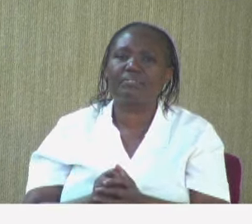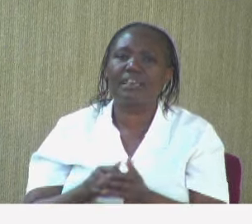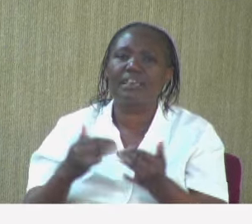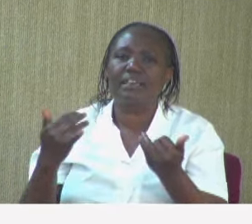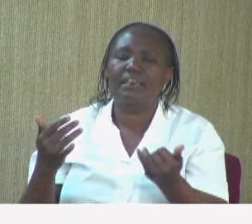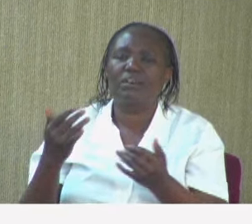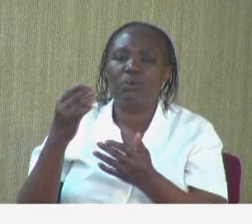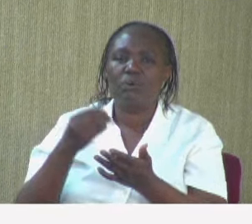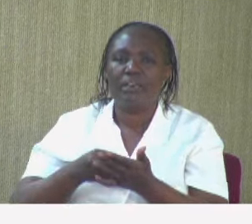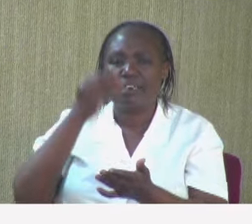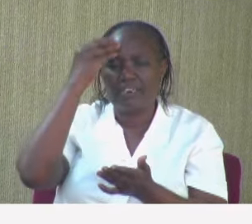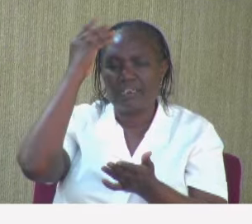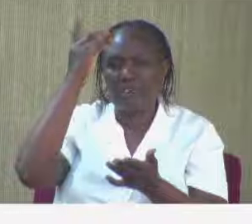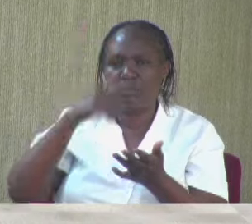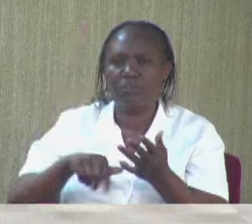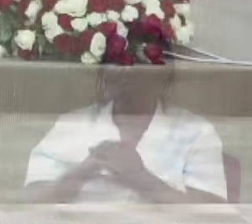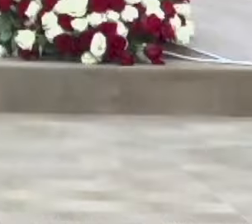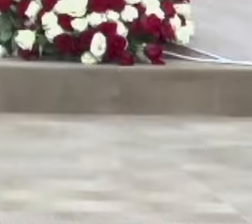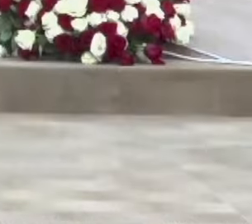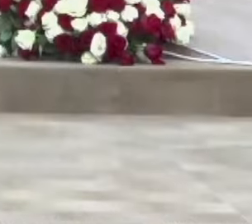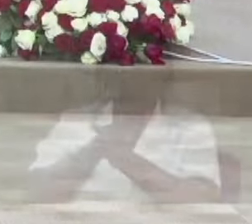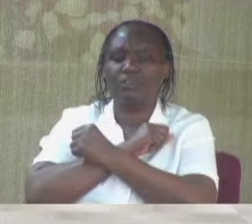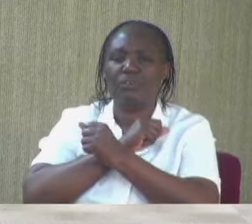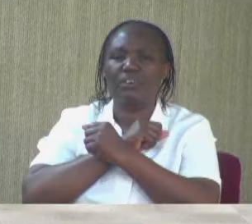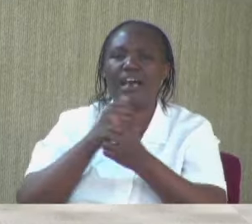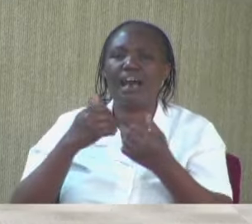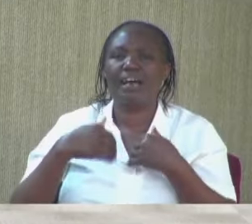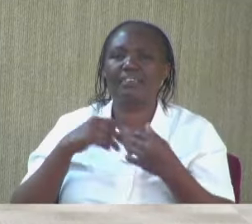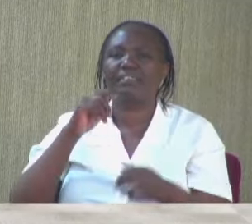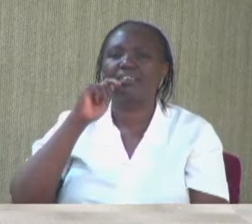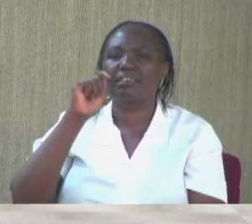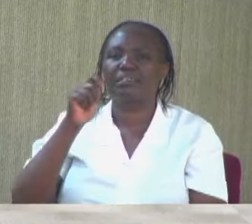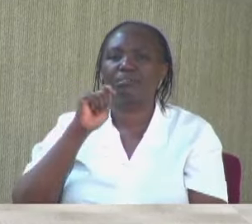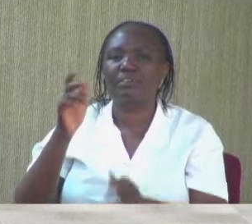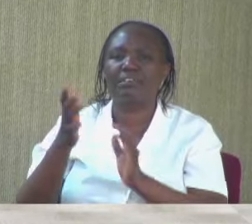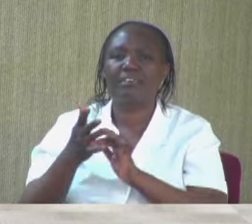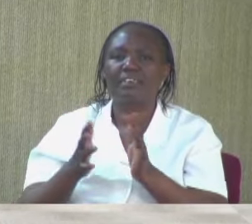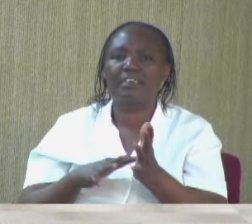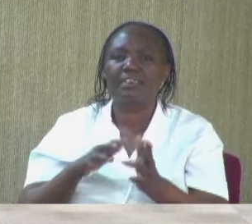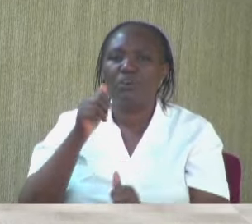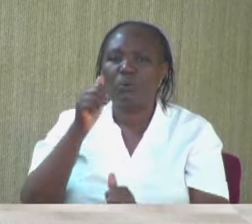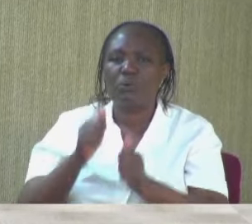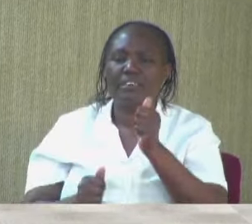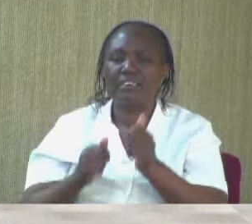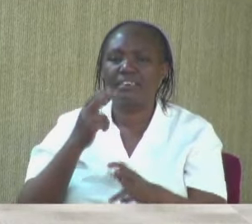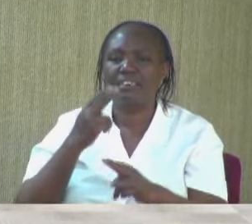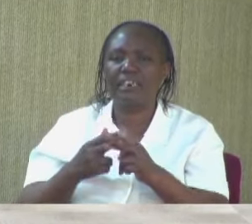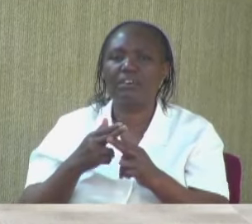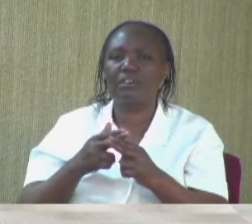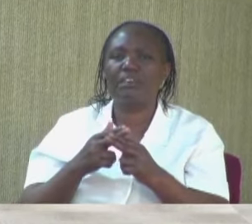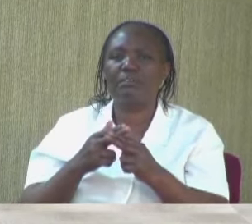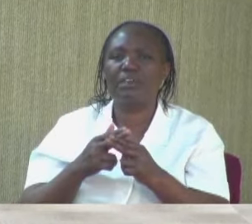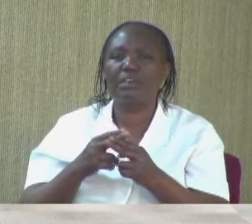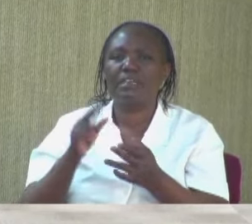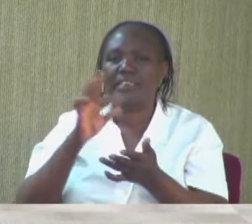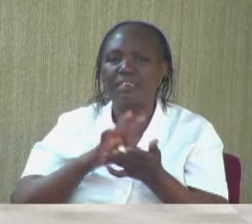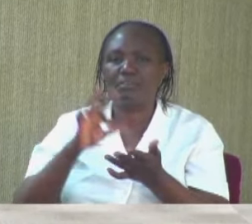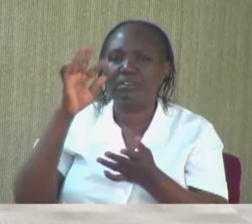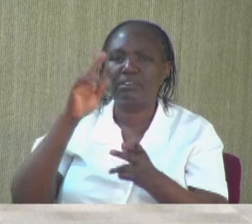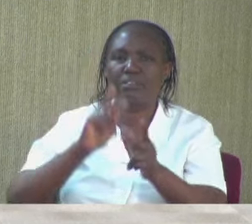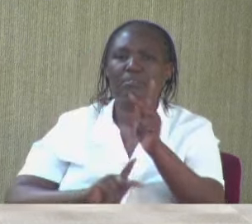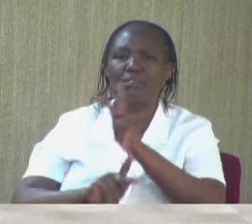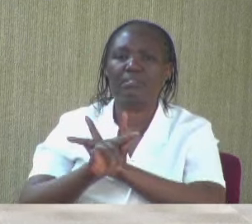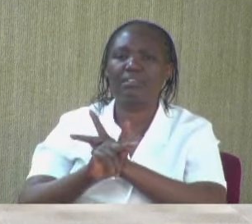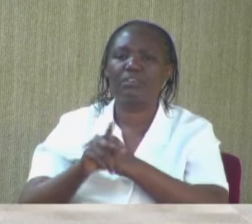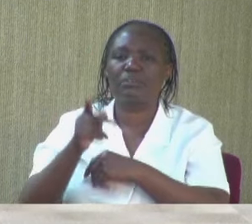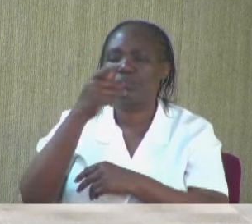we learn that John the Revelator had the testimony of Jesus, which now is called the spirit of prophecy. Did